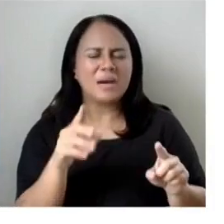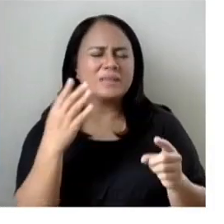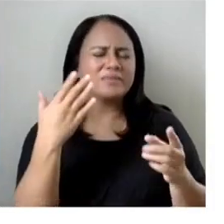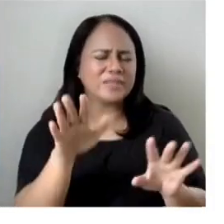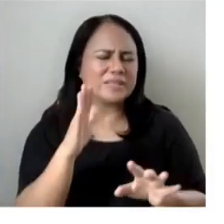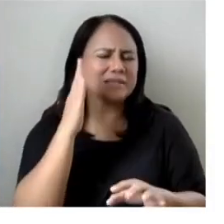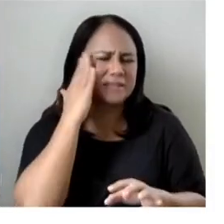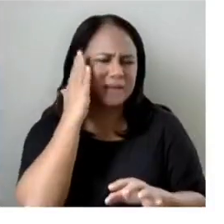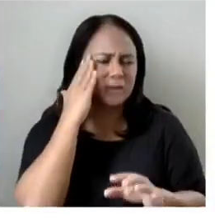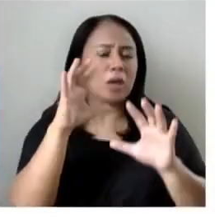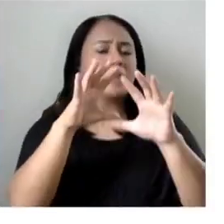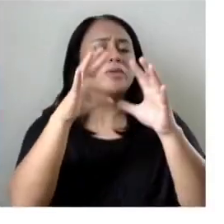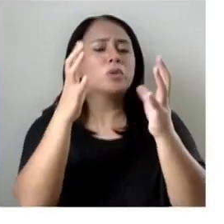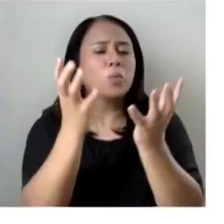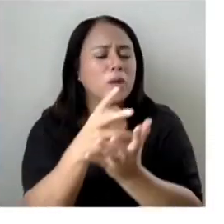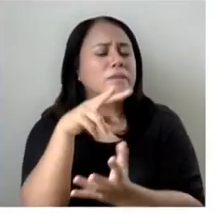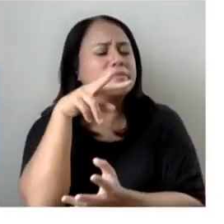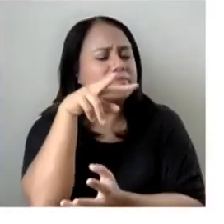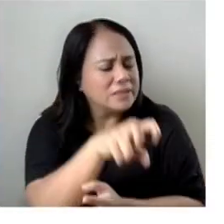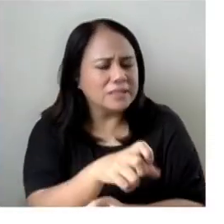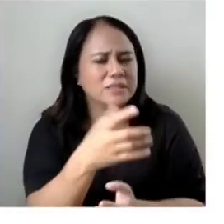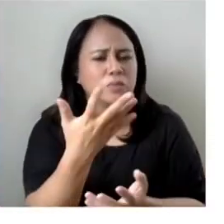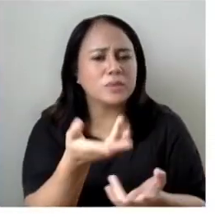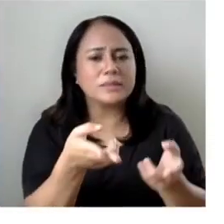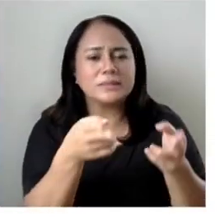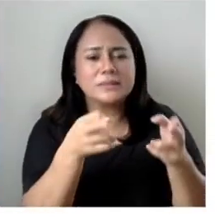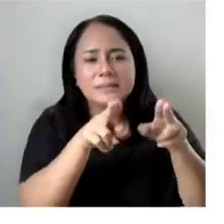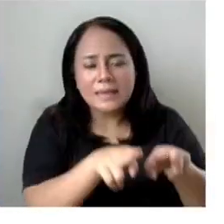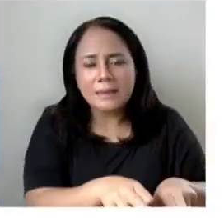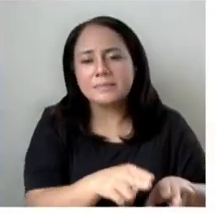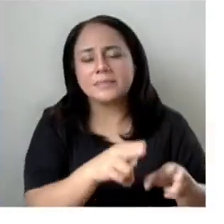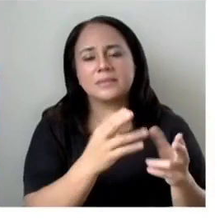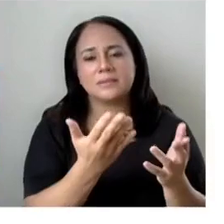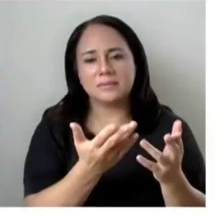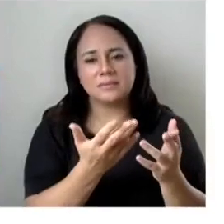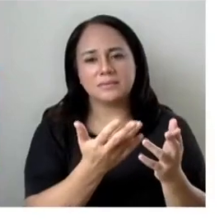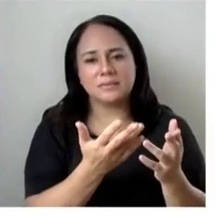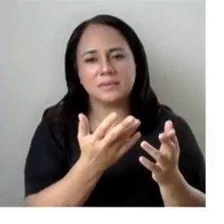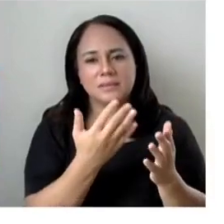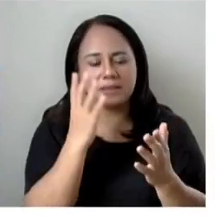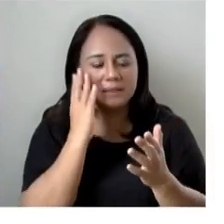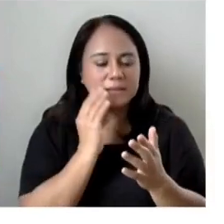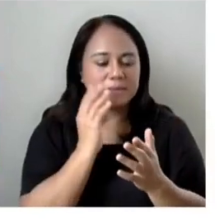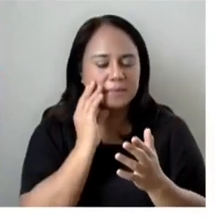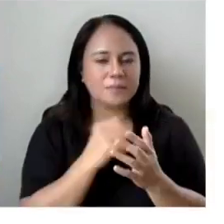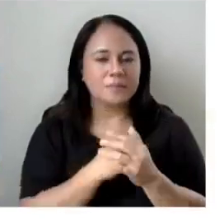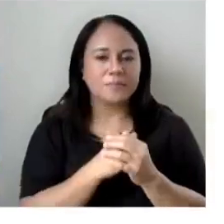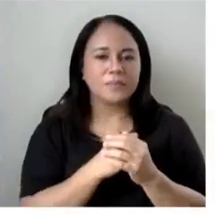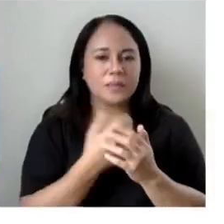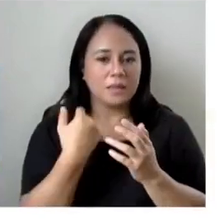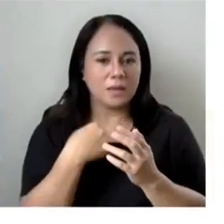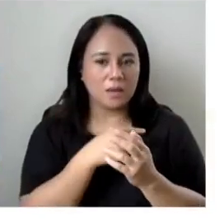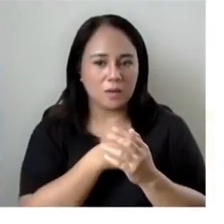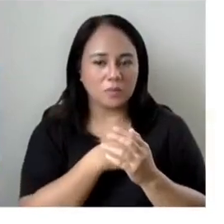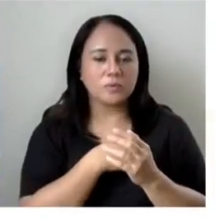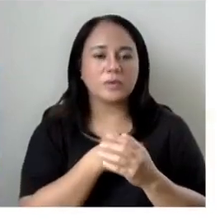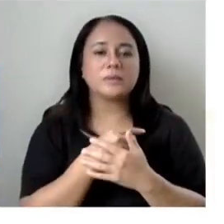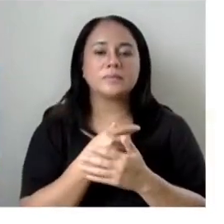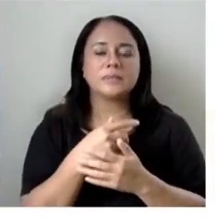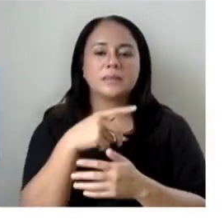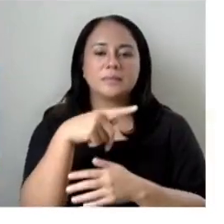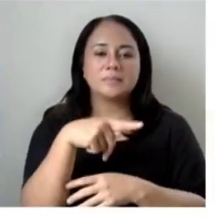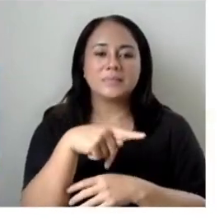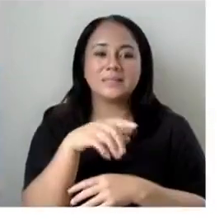world has seen the problems faced by our Coast Guard and